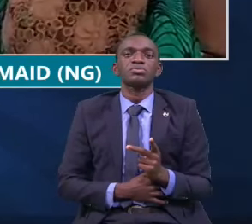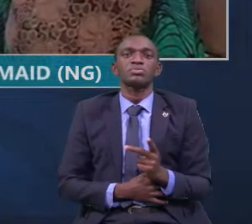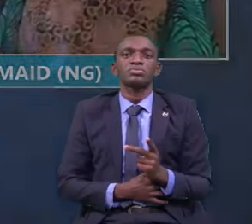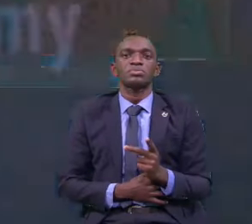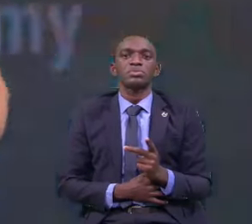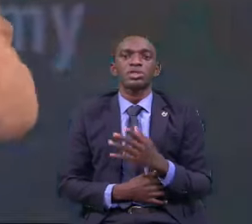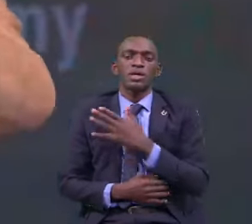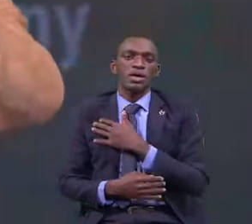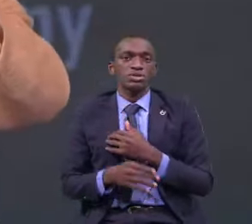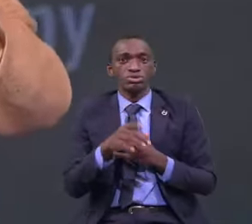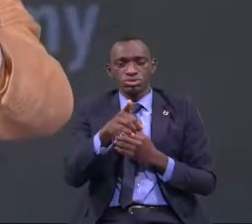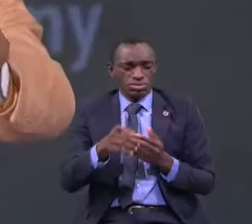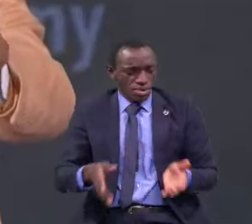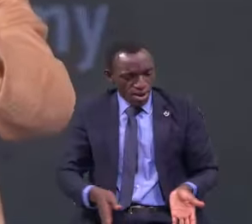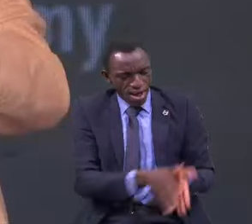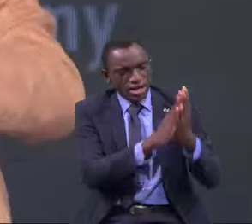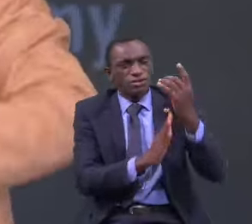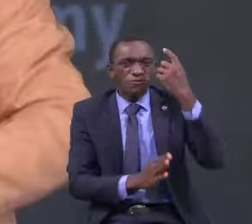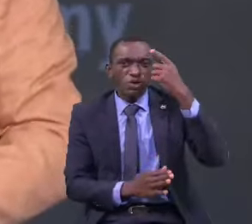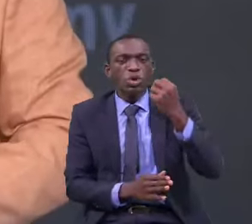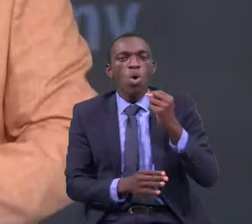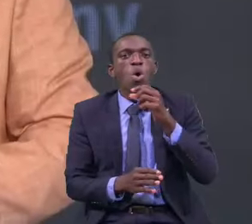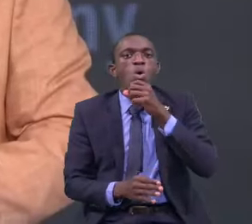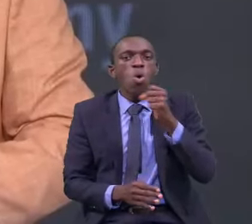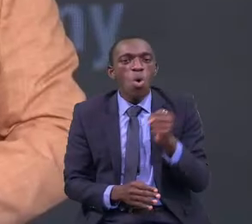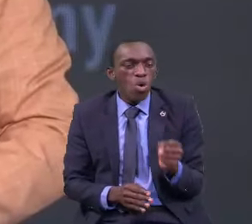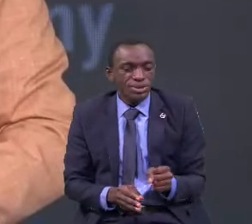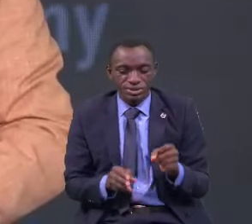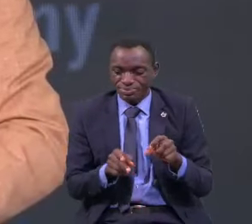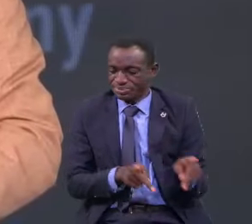And ask for the old paths.